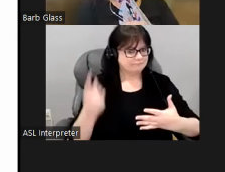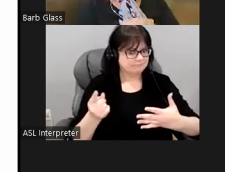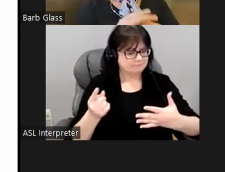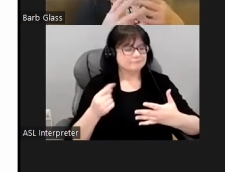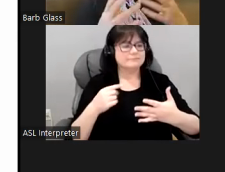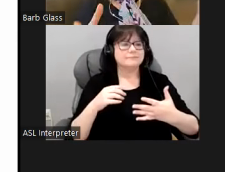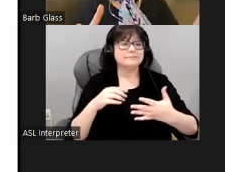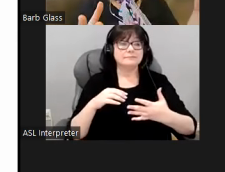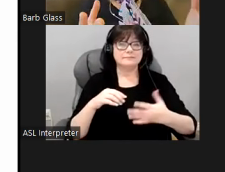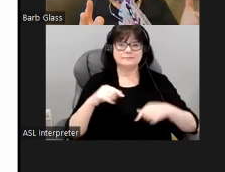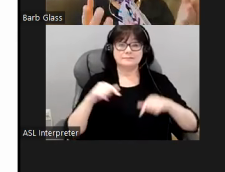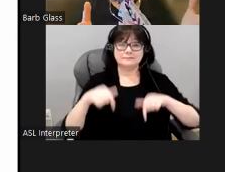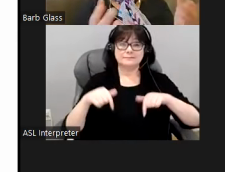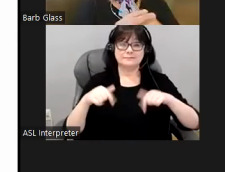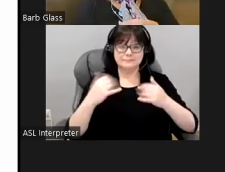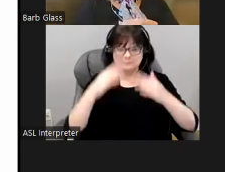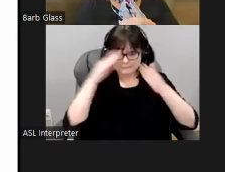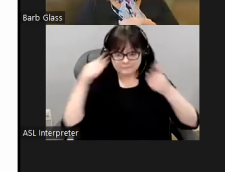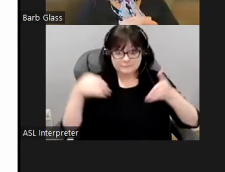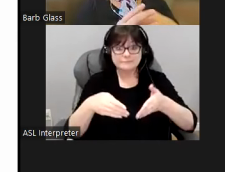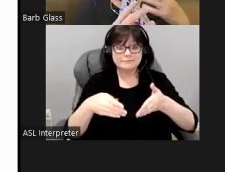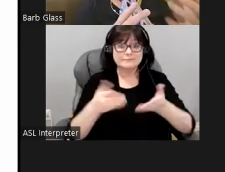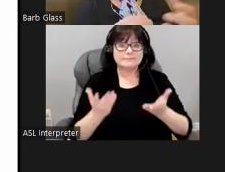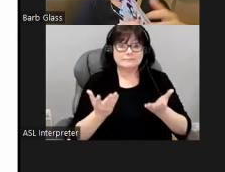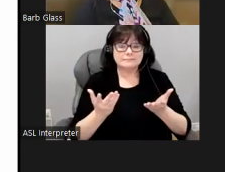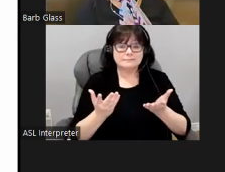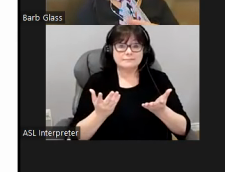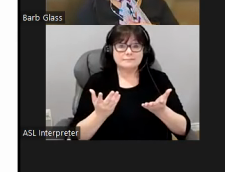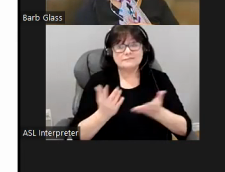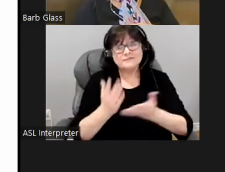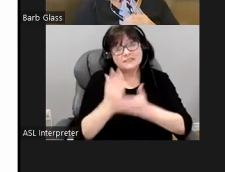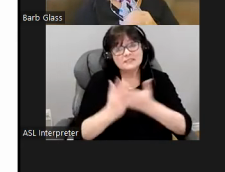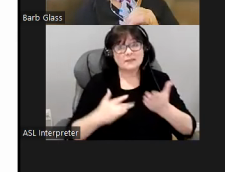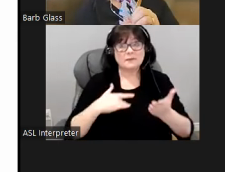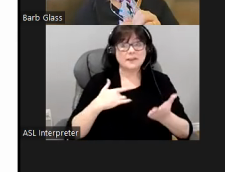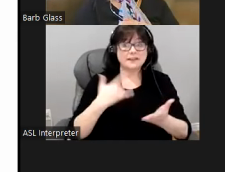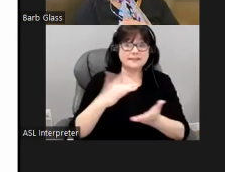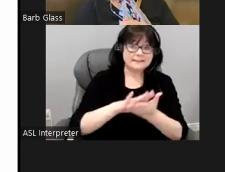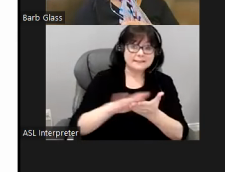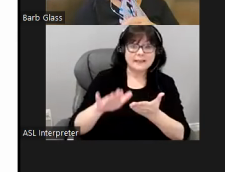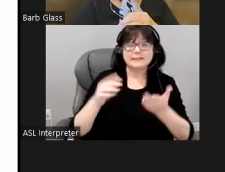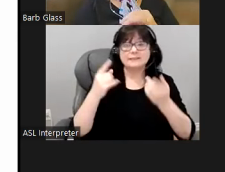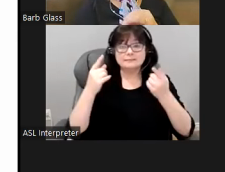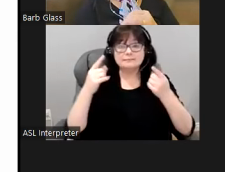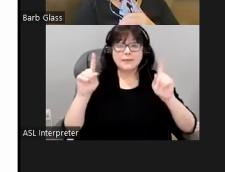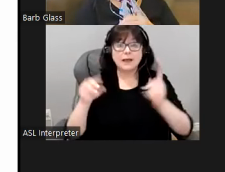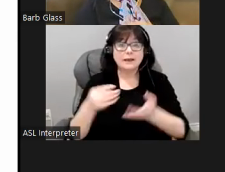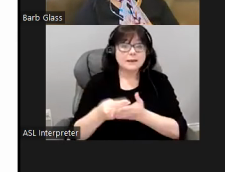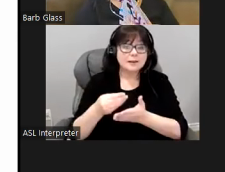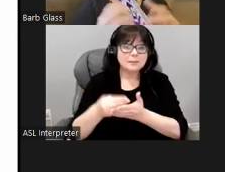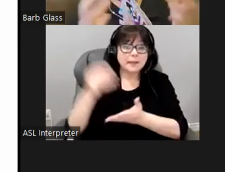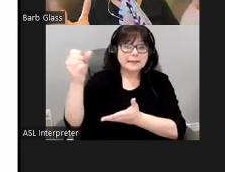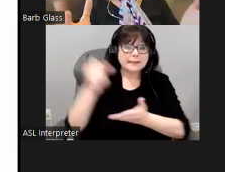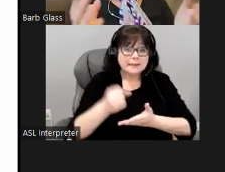some would say that this is a nice thing to have this injection of money and funding into LBS right